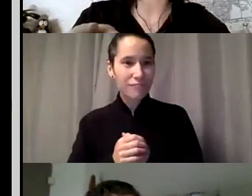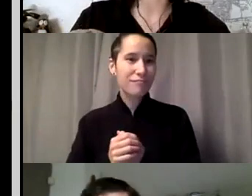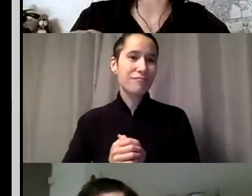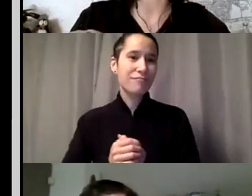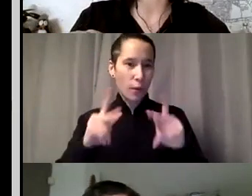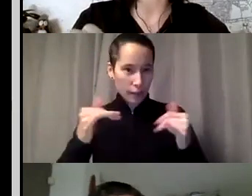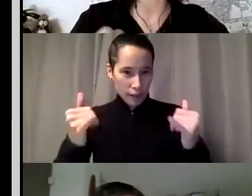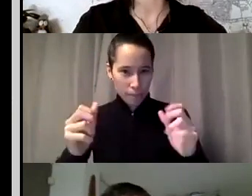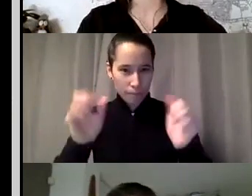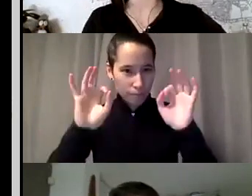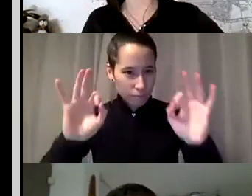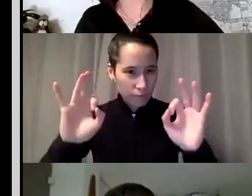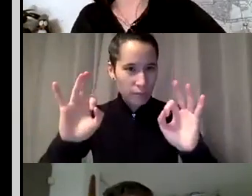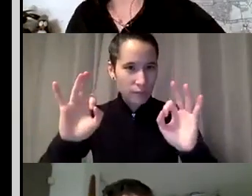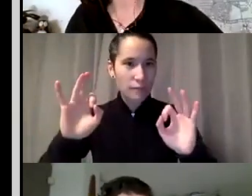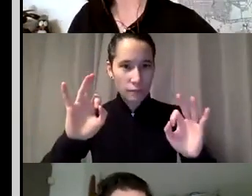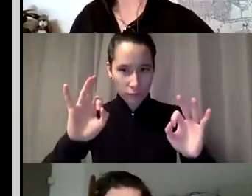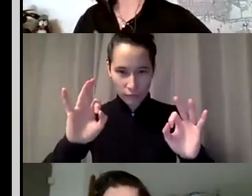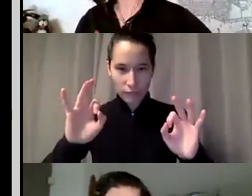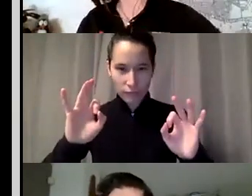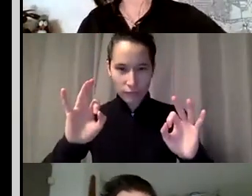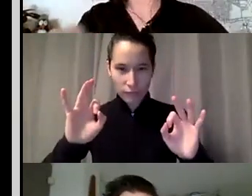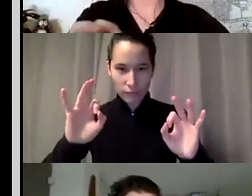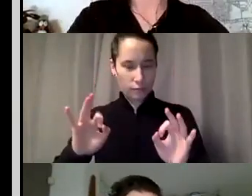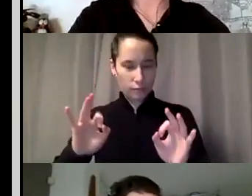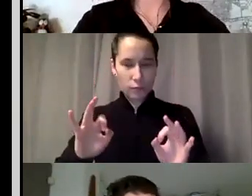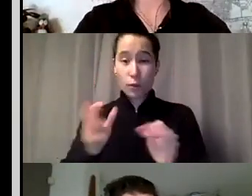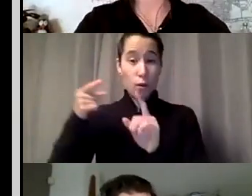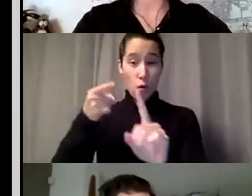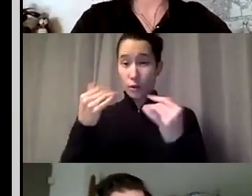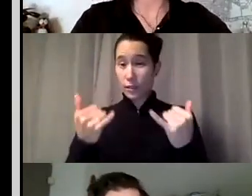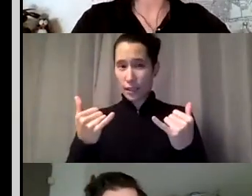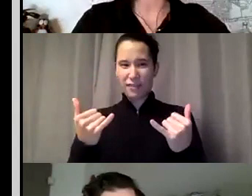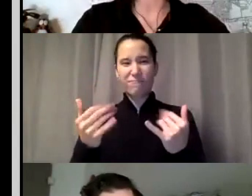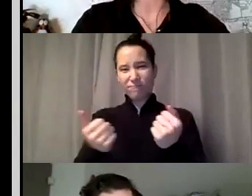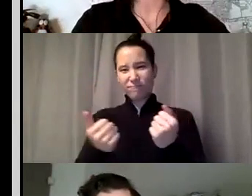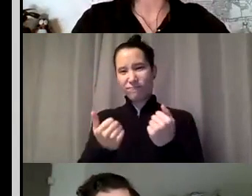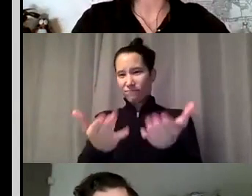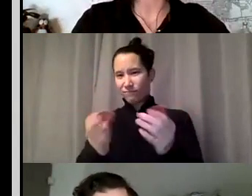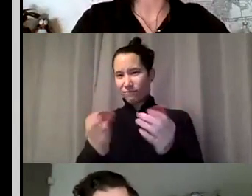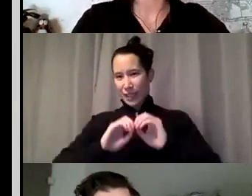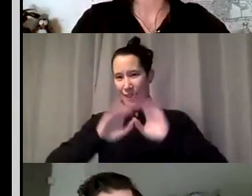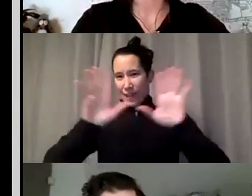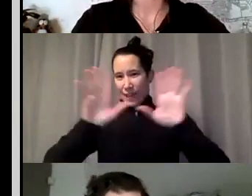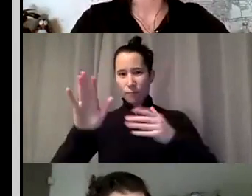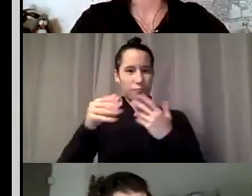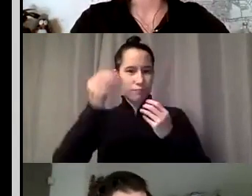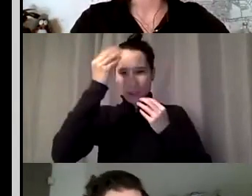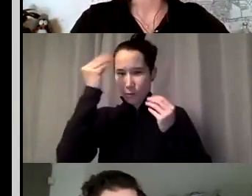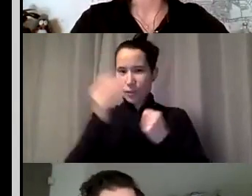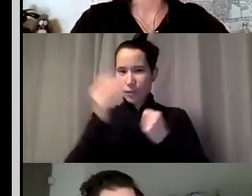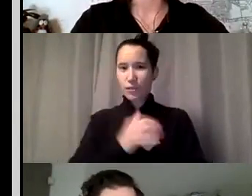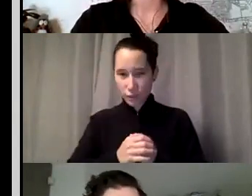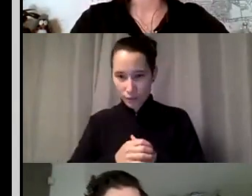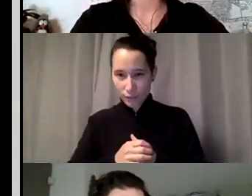we're good. Well, what we want to do today is provide clarity, and that's what Shauna said, and that's our hope. Now, in saying that,